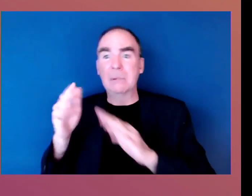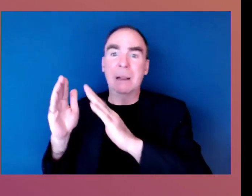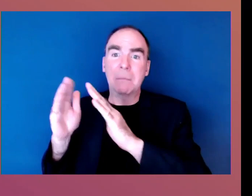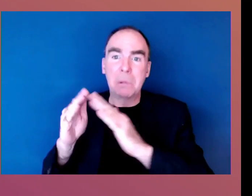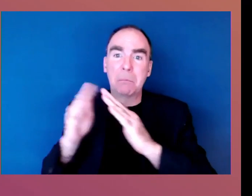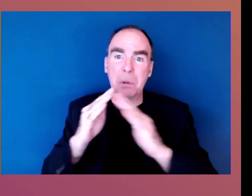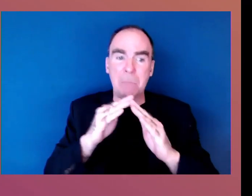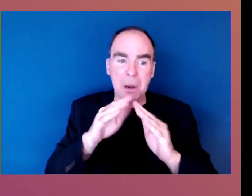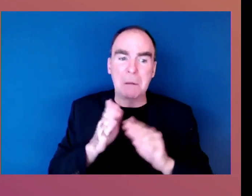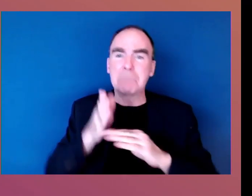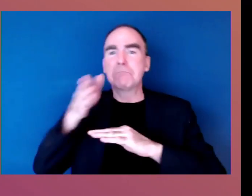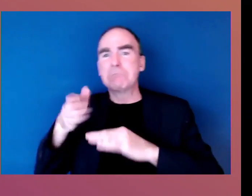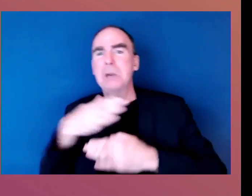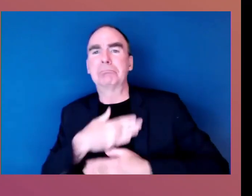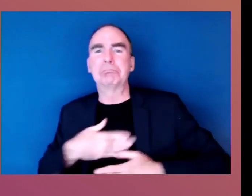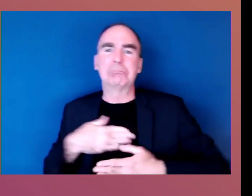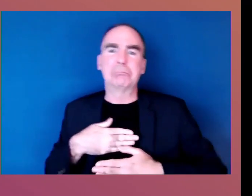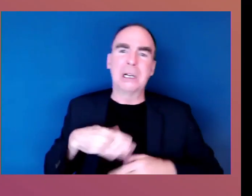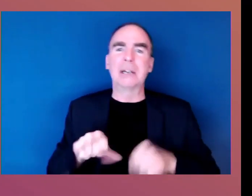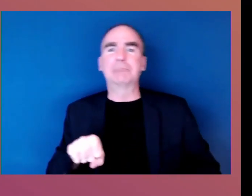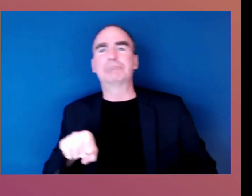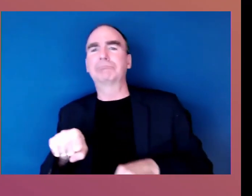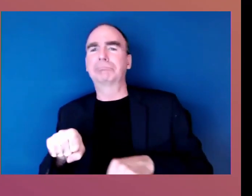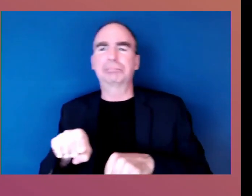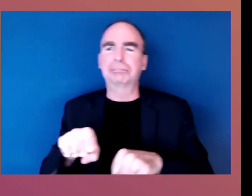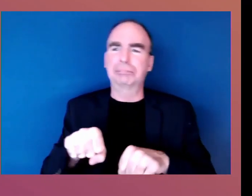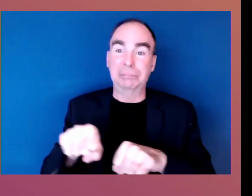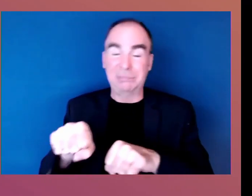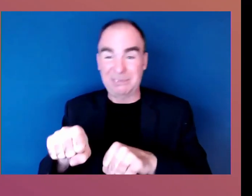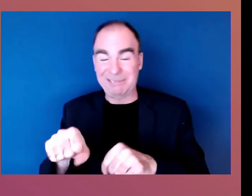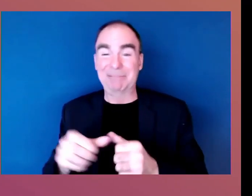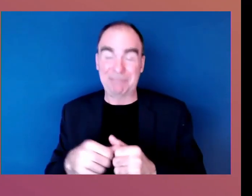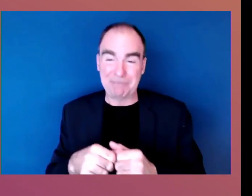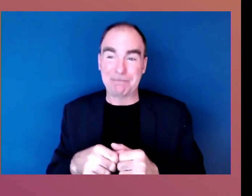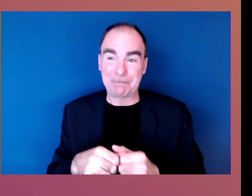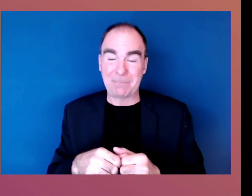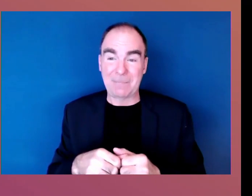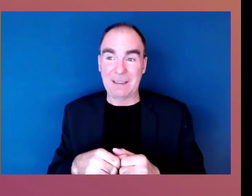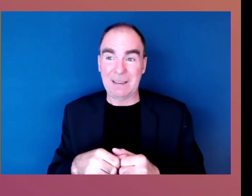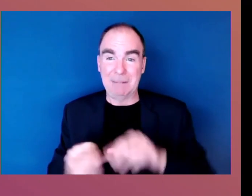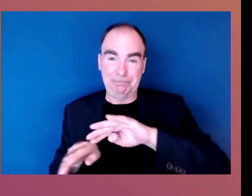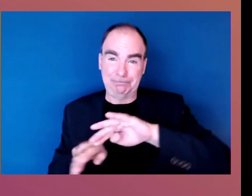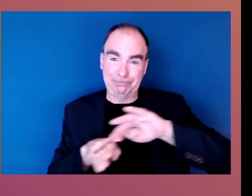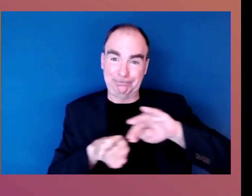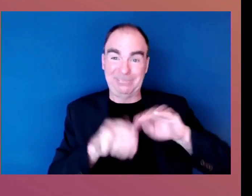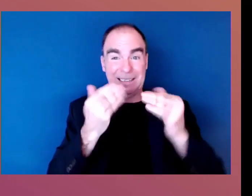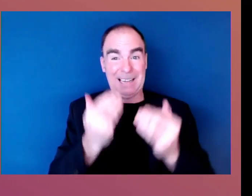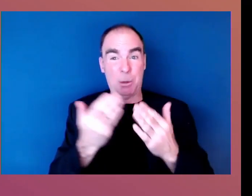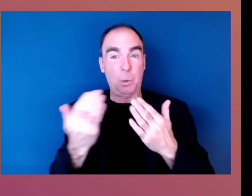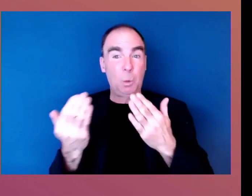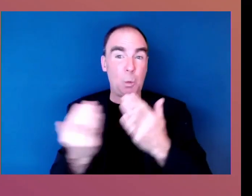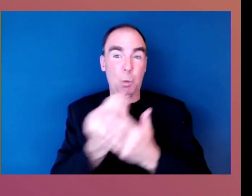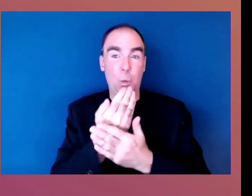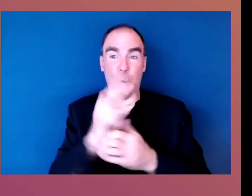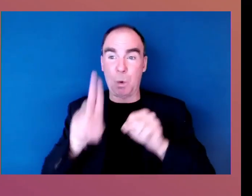The new normal has brought new extreme challenges to everyone in our society that we never